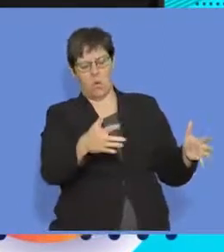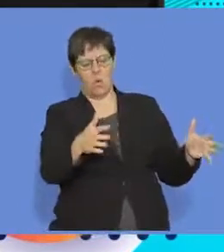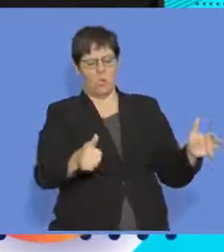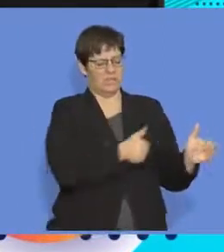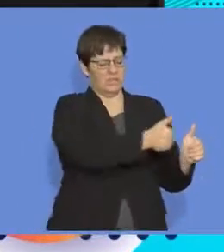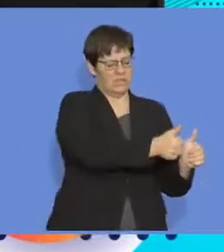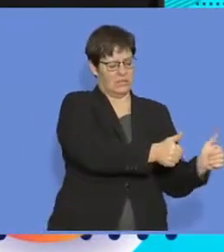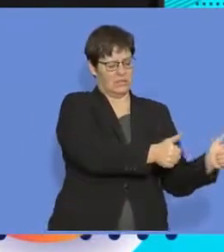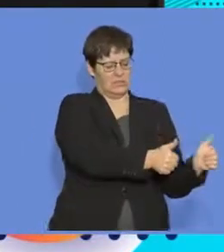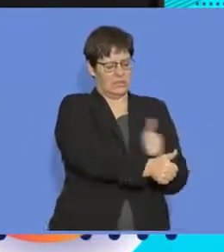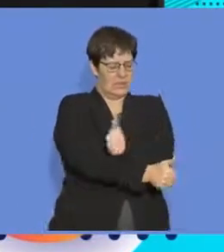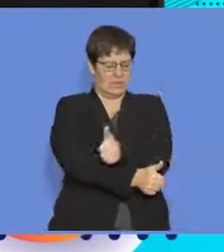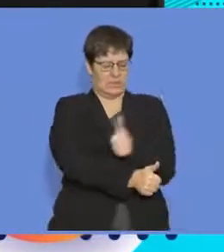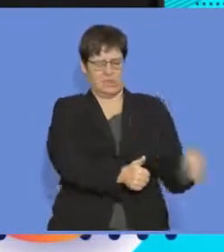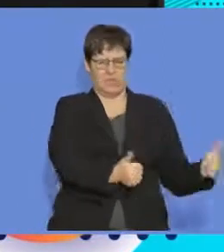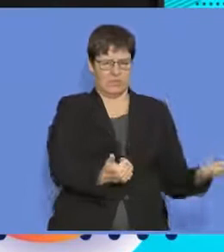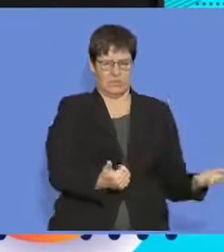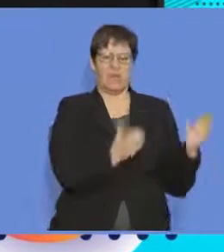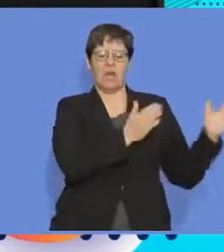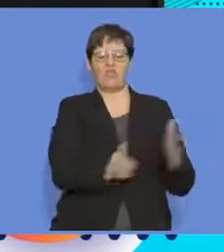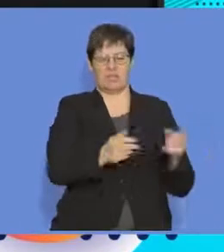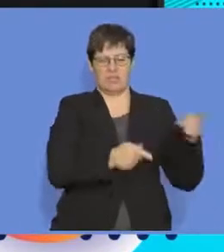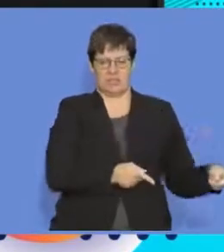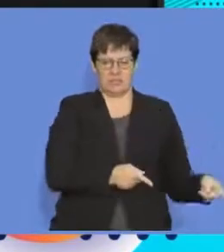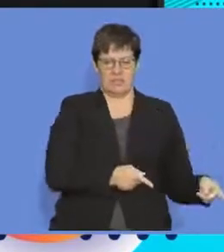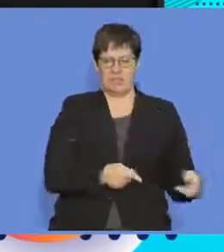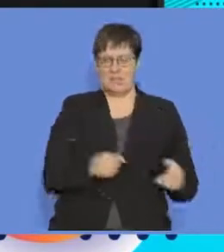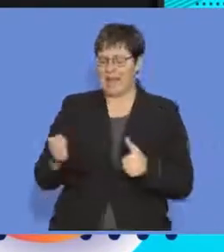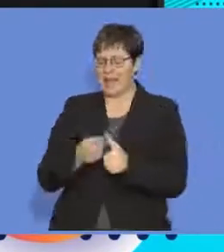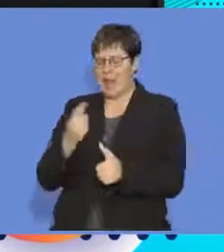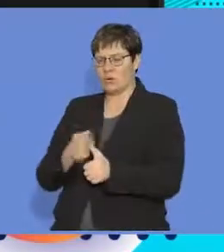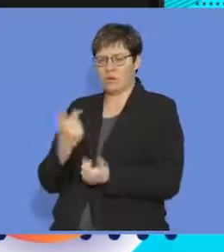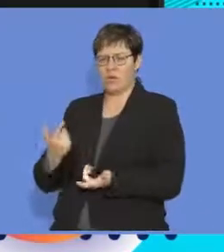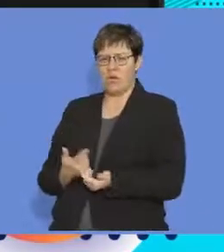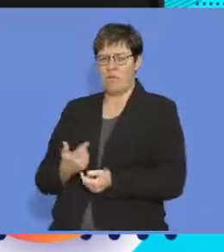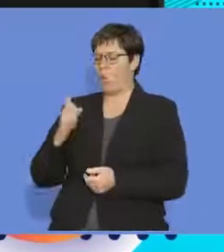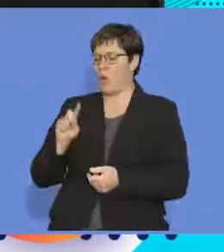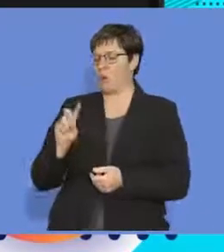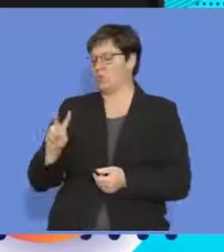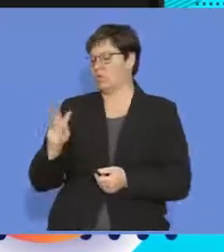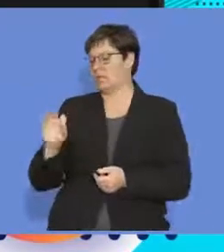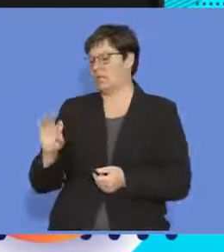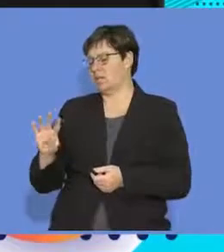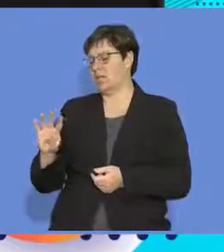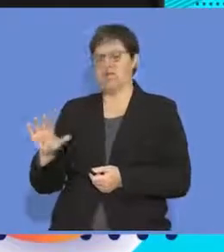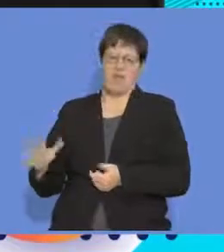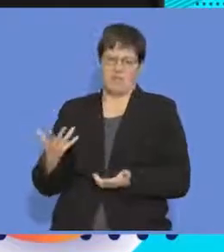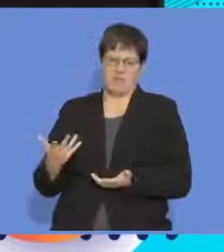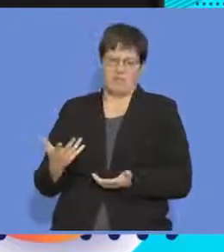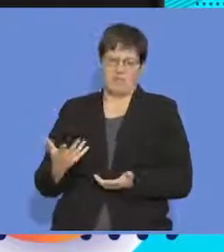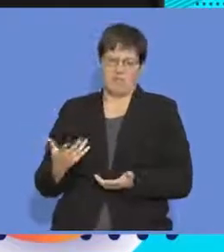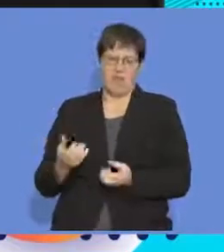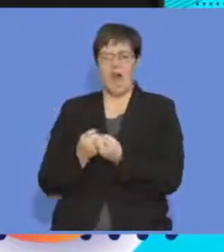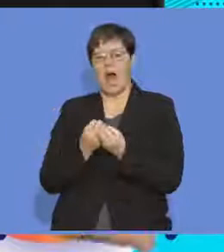arrangement. But counting is the same kind of counting if I have to count number, 1, 2, 3, 4, 5.